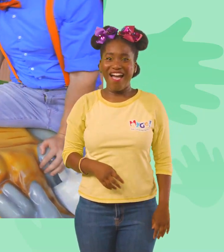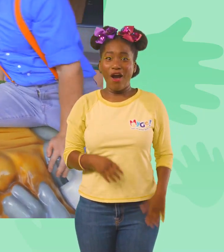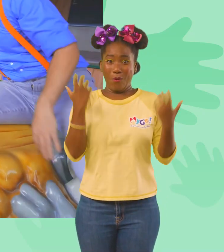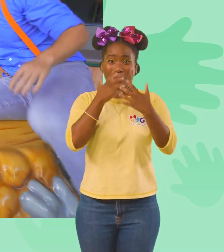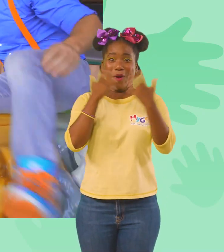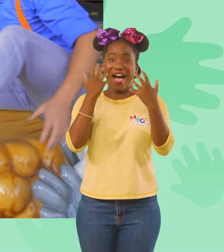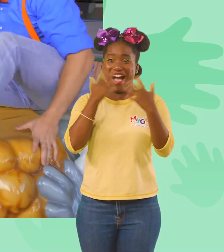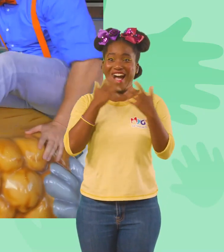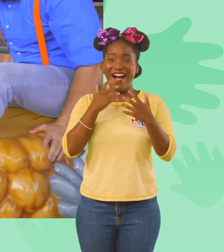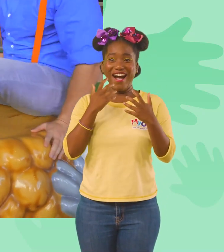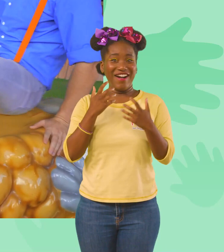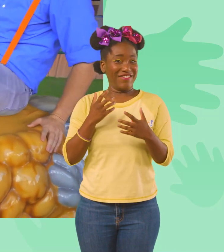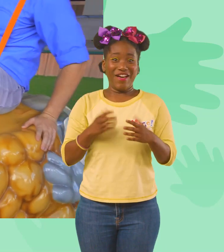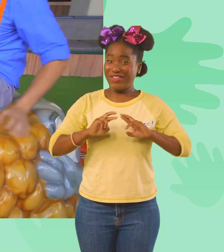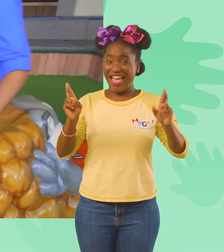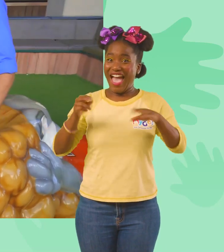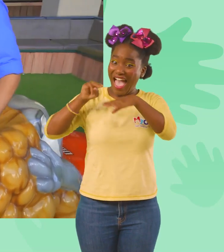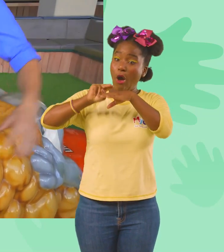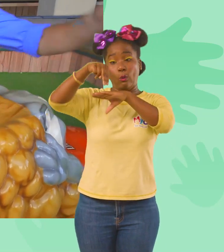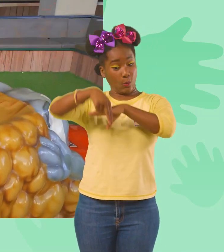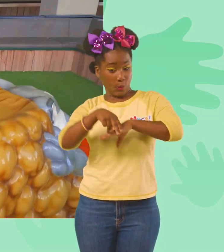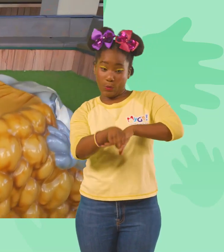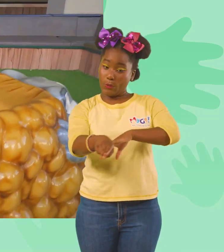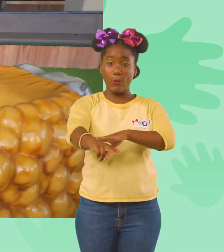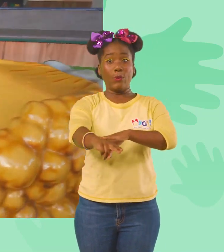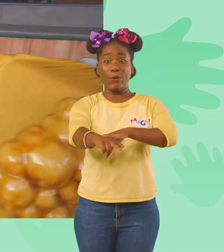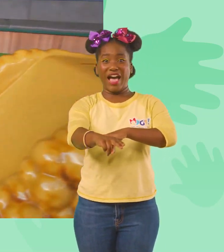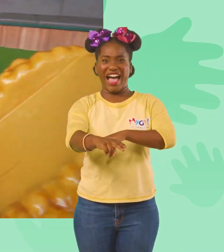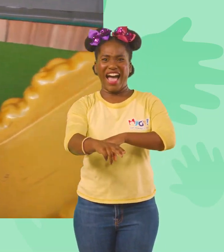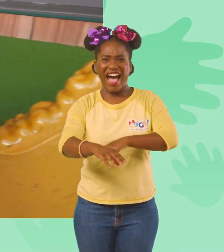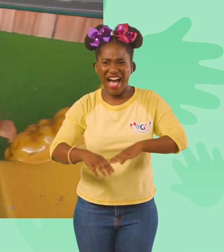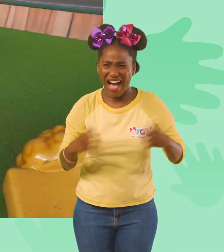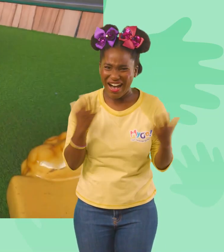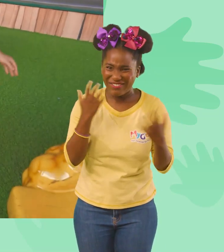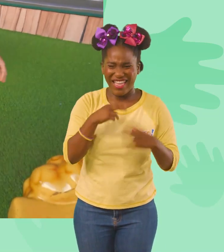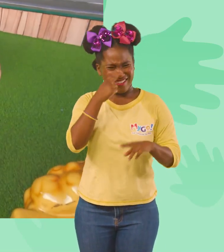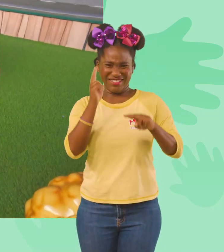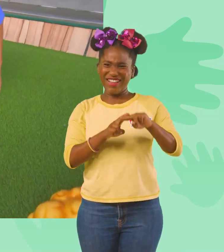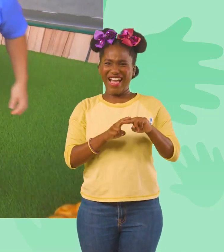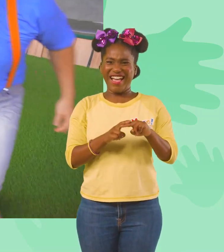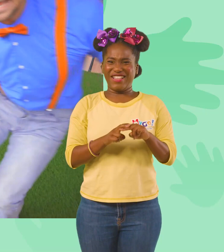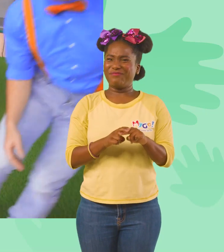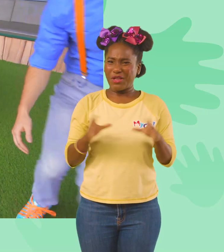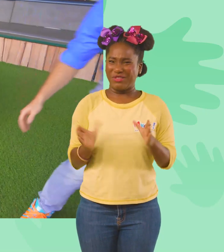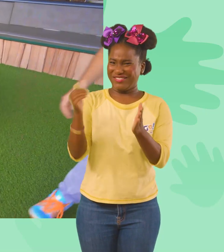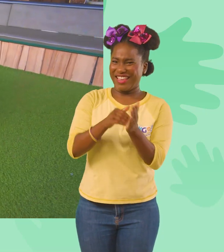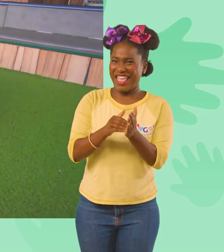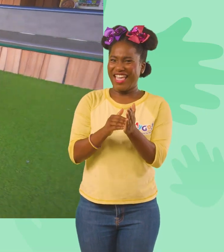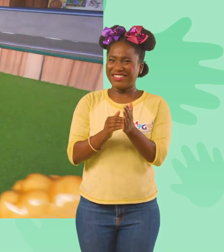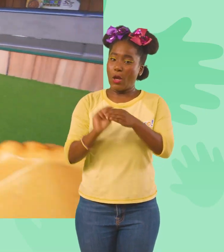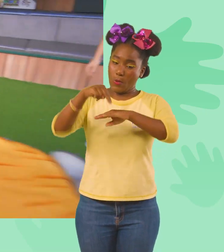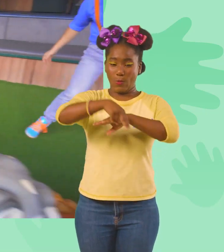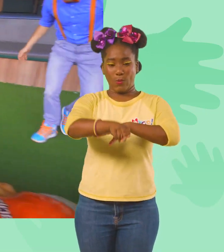Whoa! All right, here we go! Whoa! Whoa, that was fun. I want to do it again.